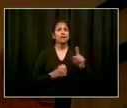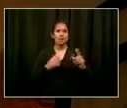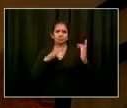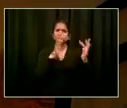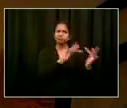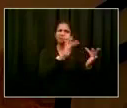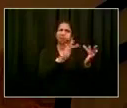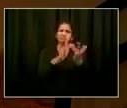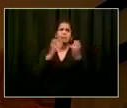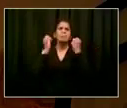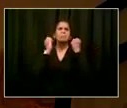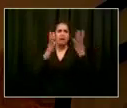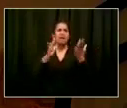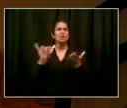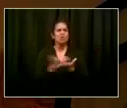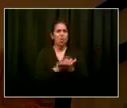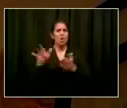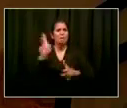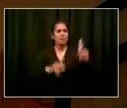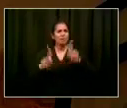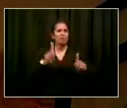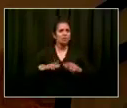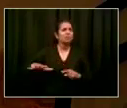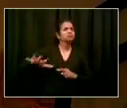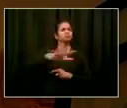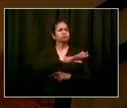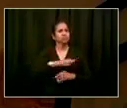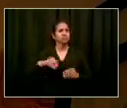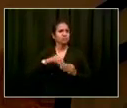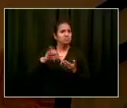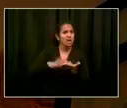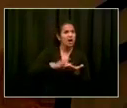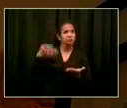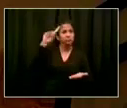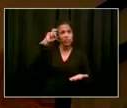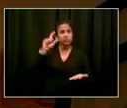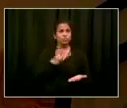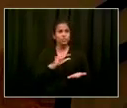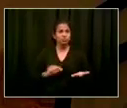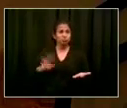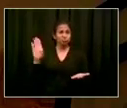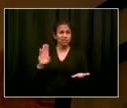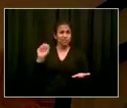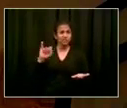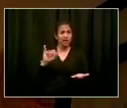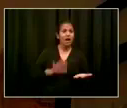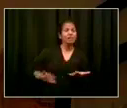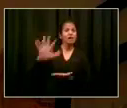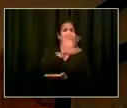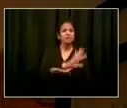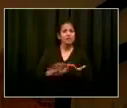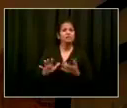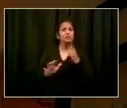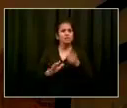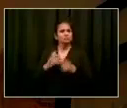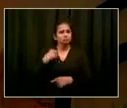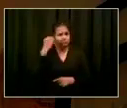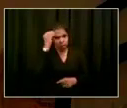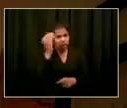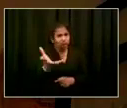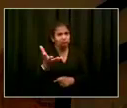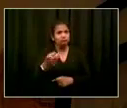ourselves in. I should also note that for the last several months, our team, as well as the teams of our Complete Count